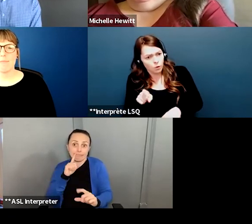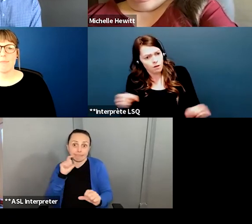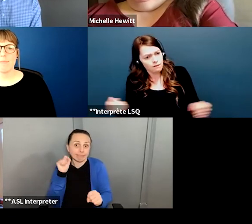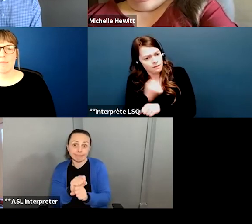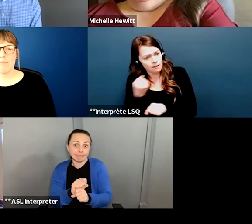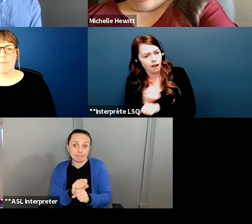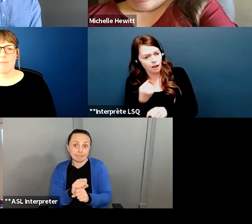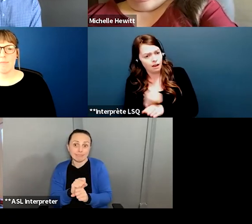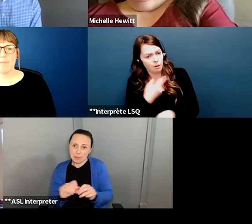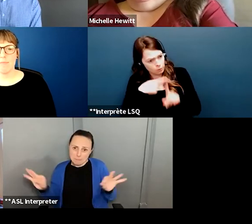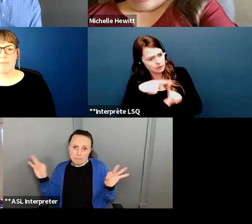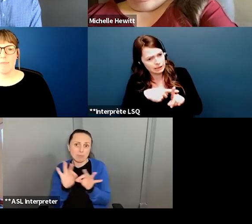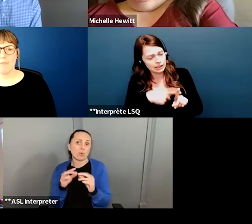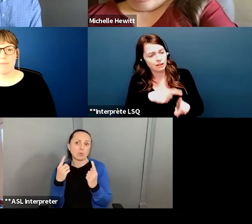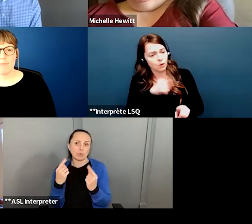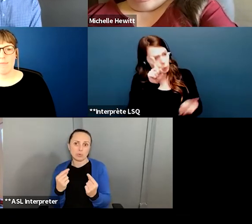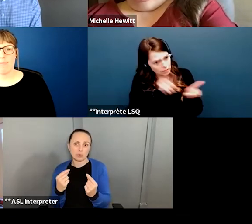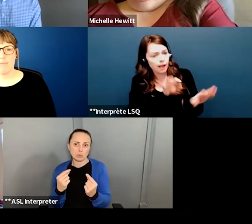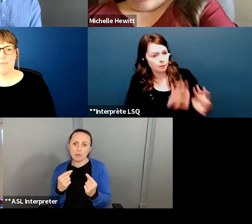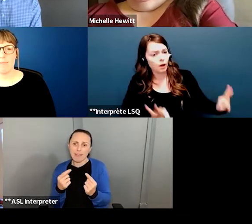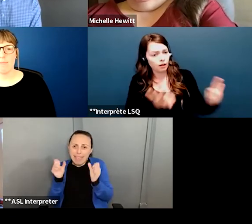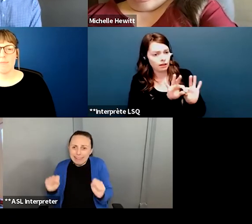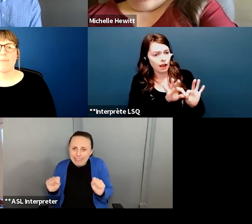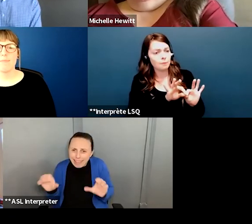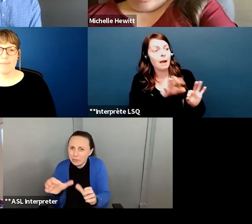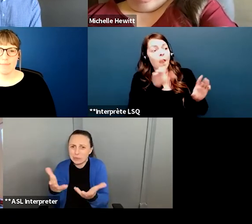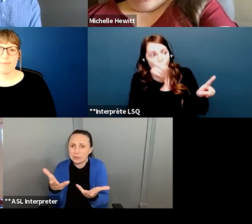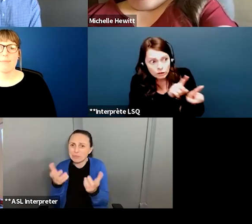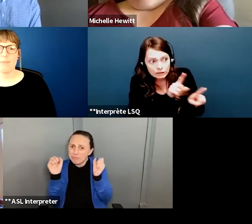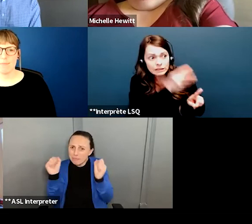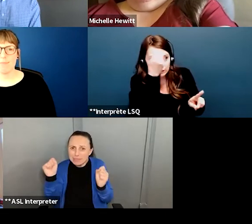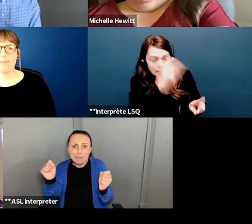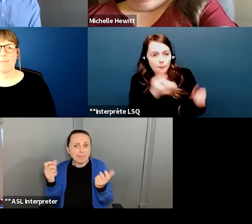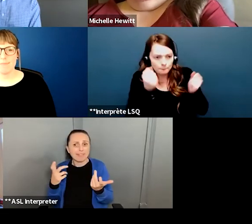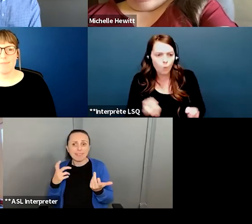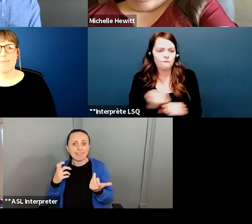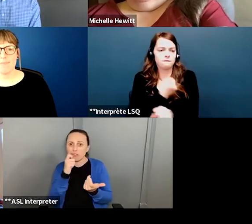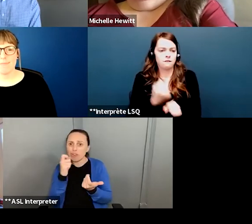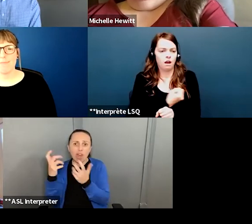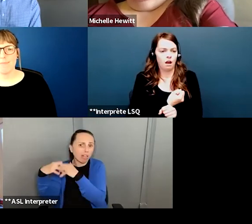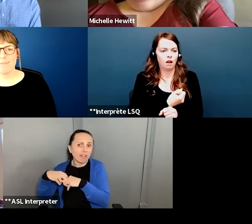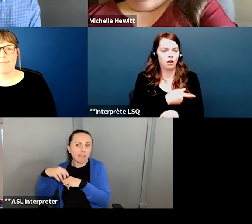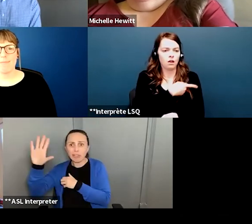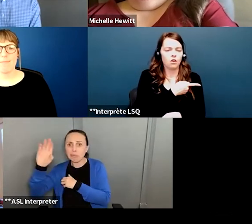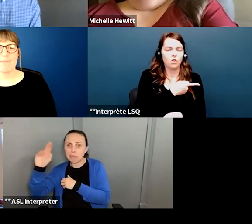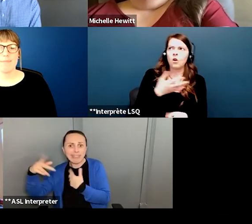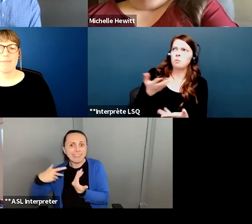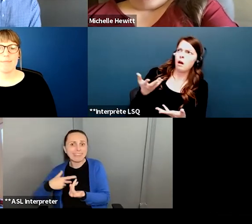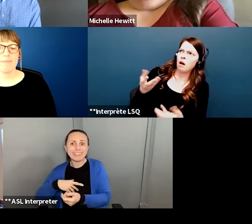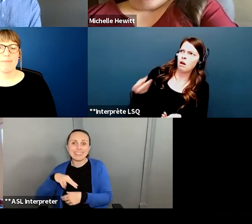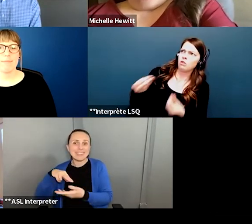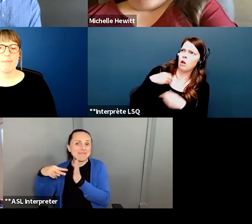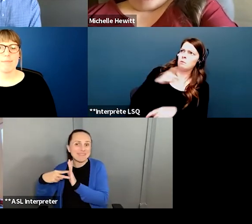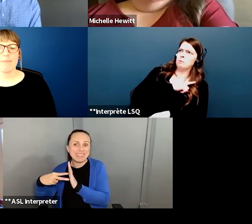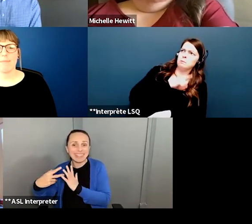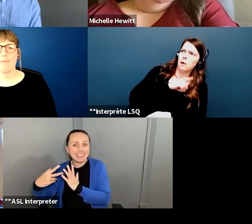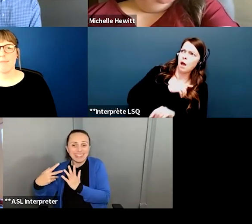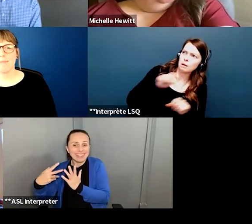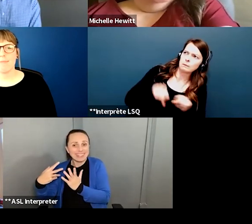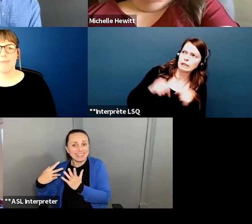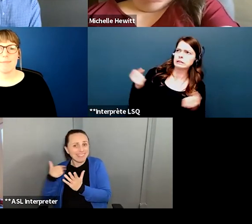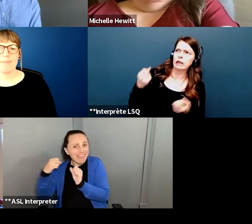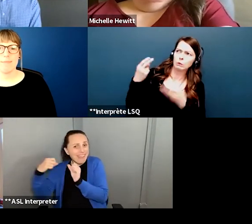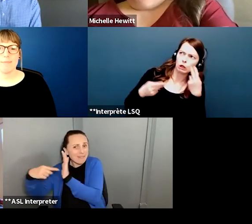an important thing to do, and it's doable. Yeah. It's doable. It's not going to break anyone's bank. It's not going to frighten people. And as Brent rightly